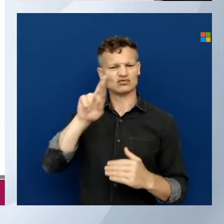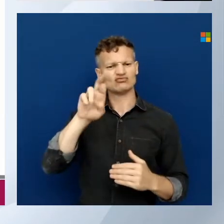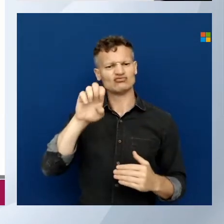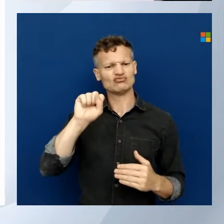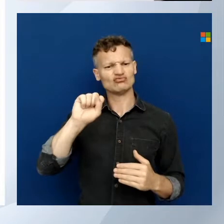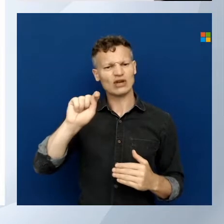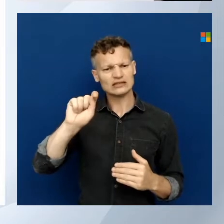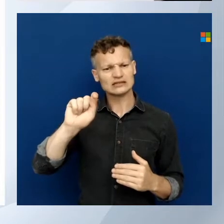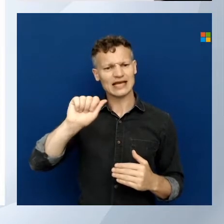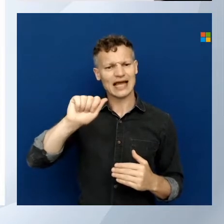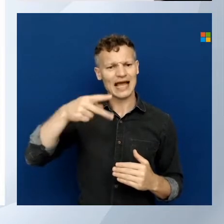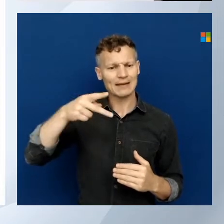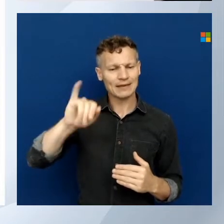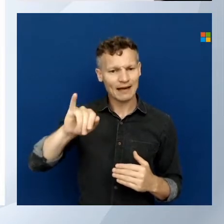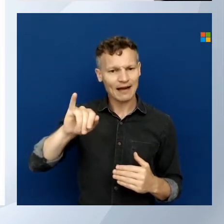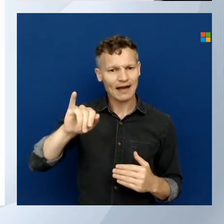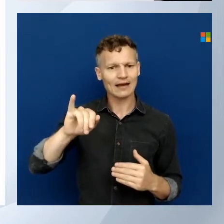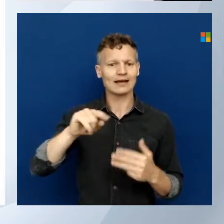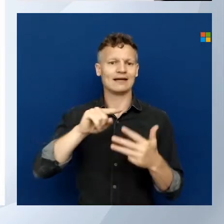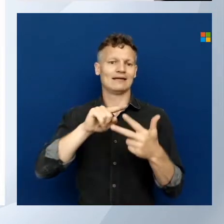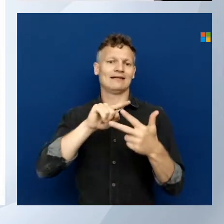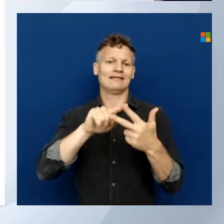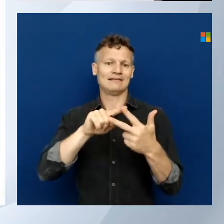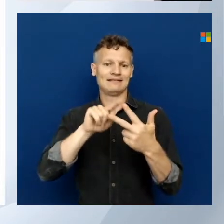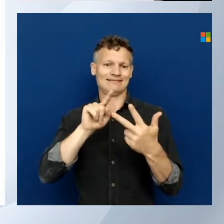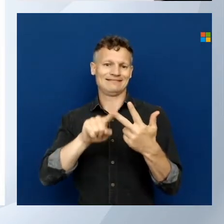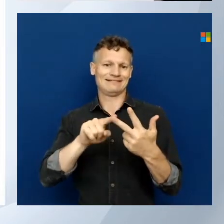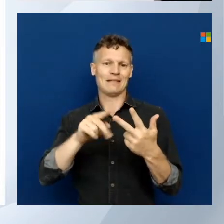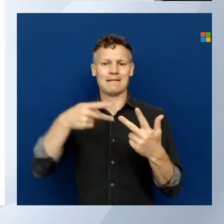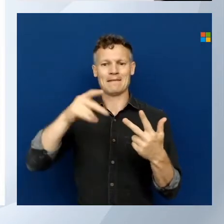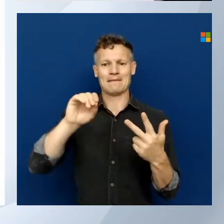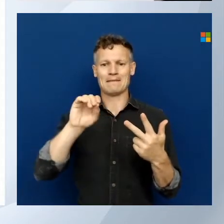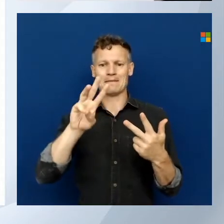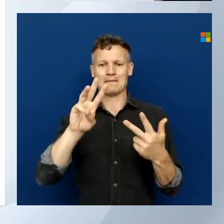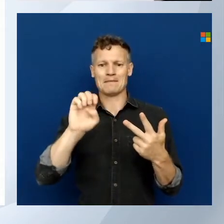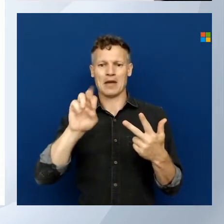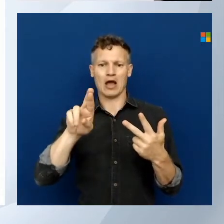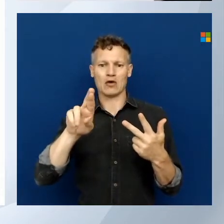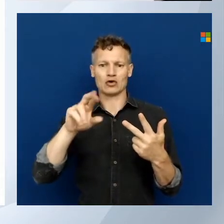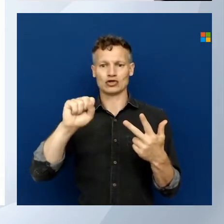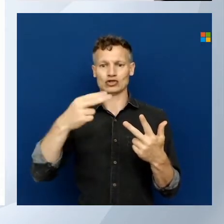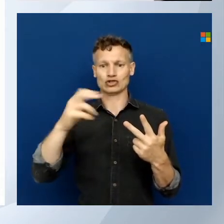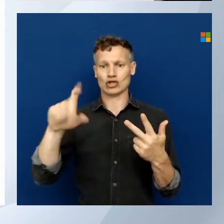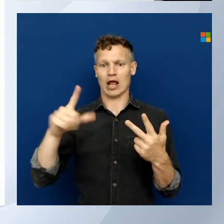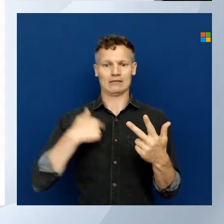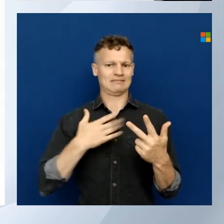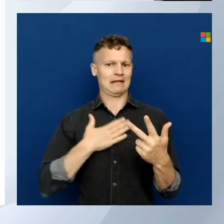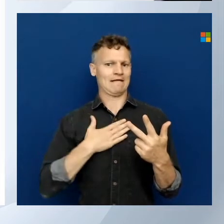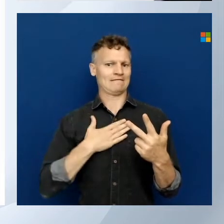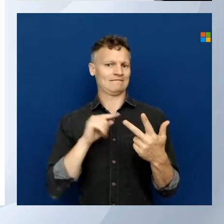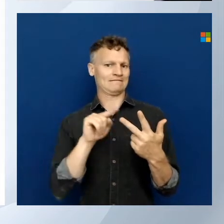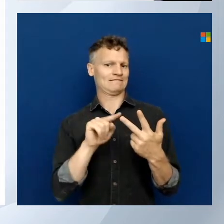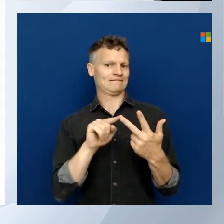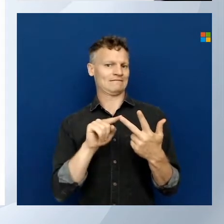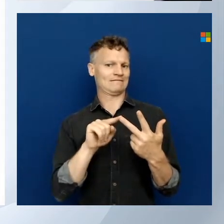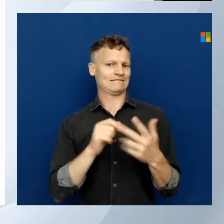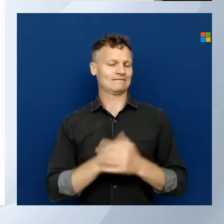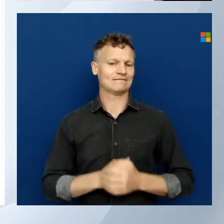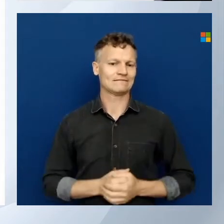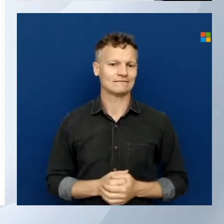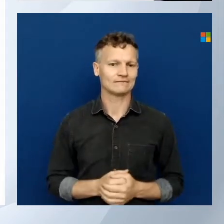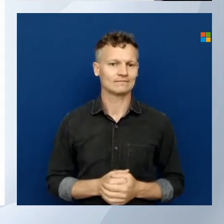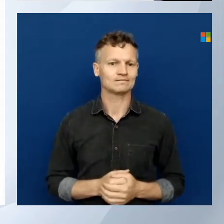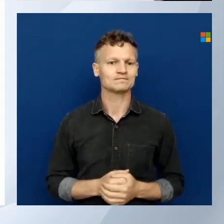PowerShell. So for this session, I wanted to dive into Azure Infrastructure as a Service,